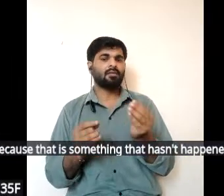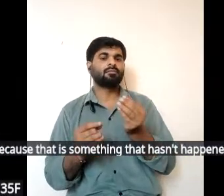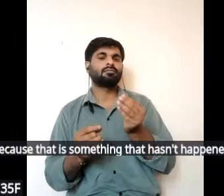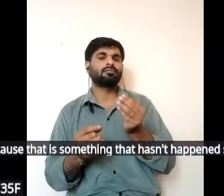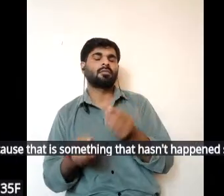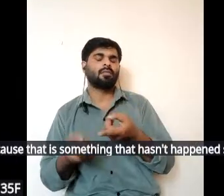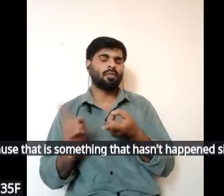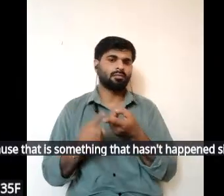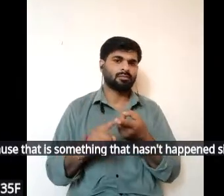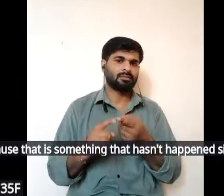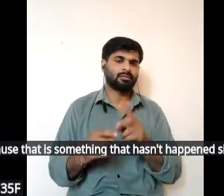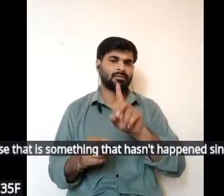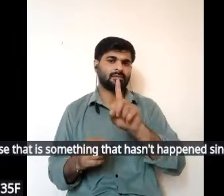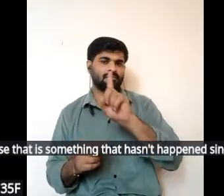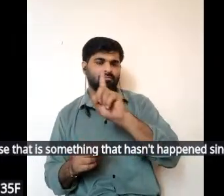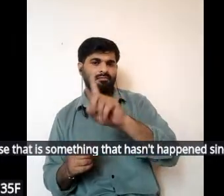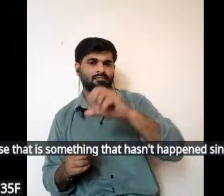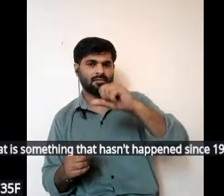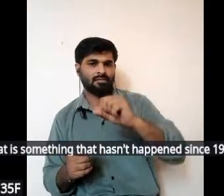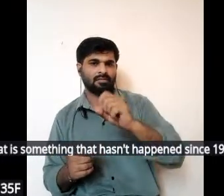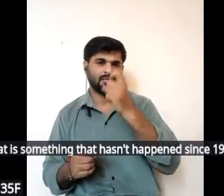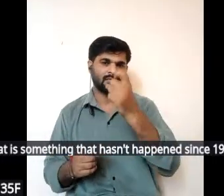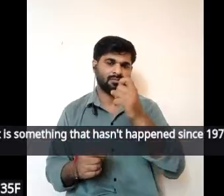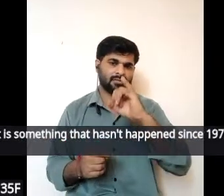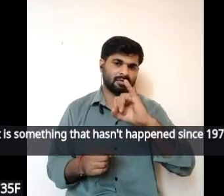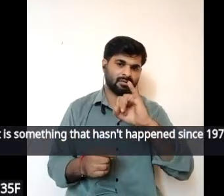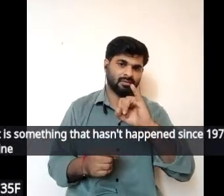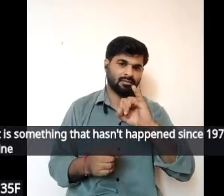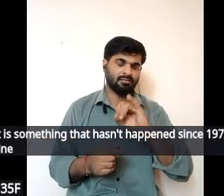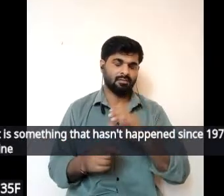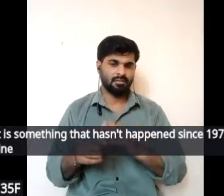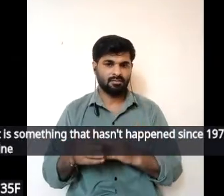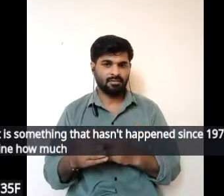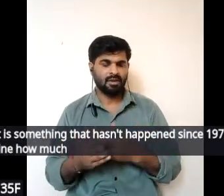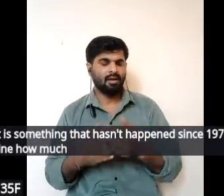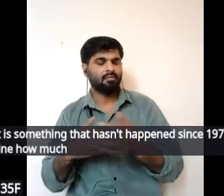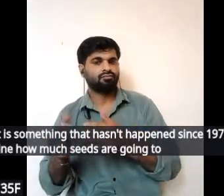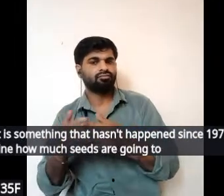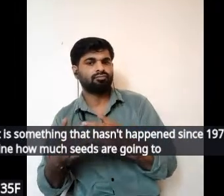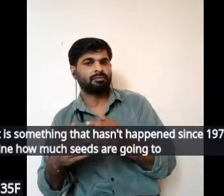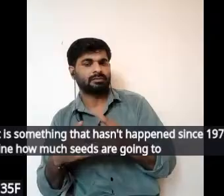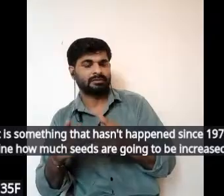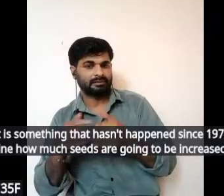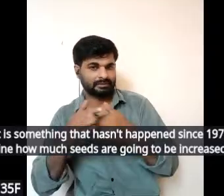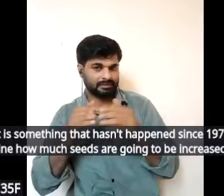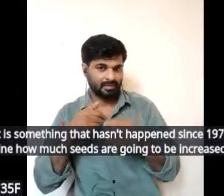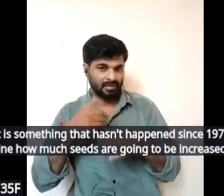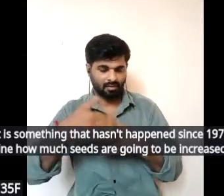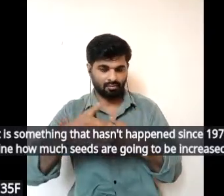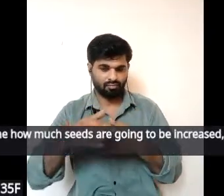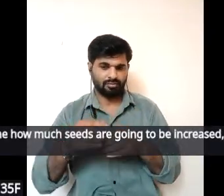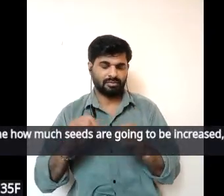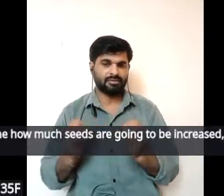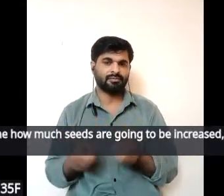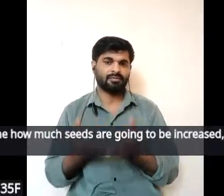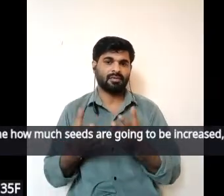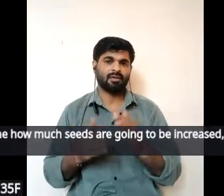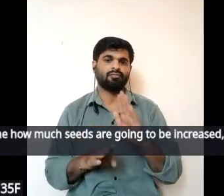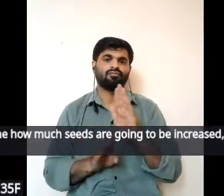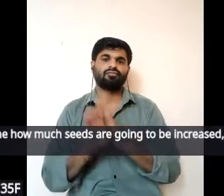1976. So that body is going to determine how much seats are going to be increased, what's going to be the boundary.